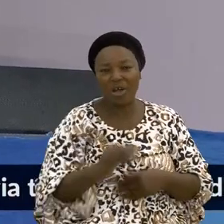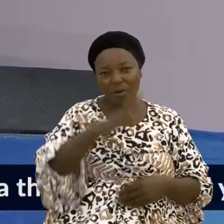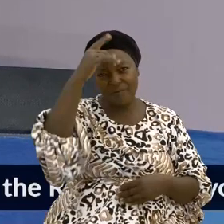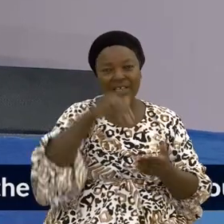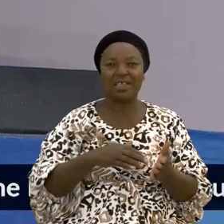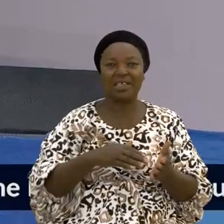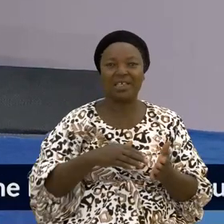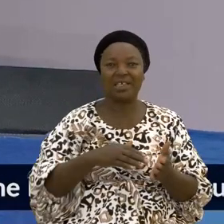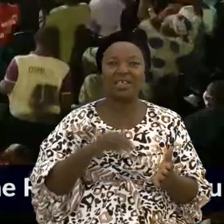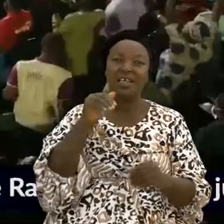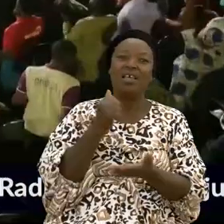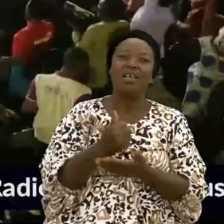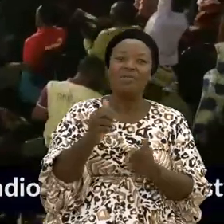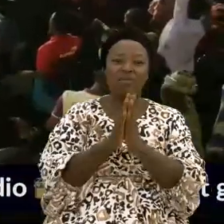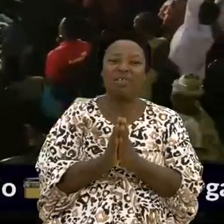Amen.